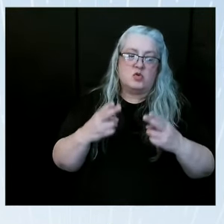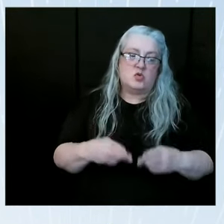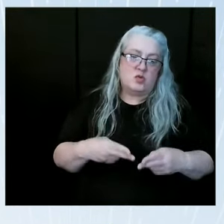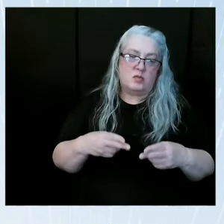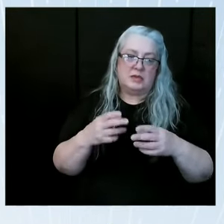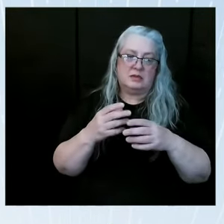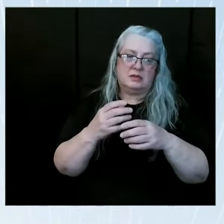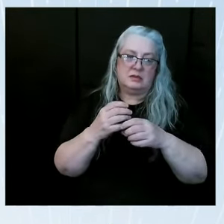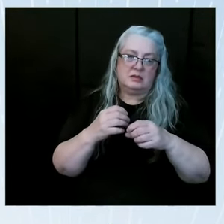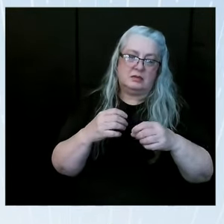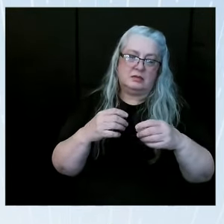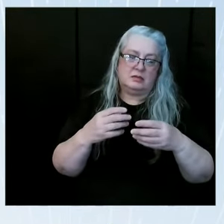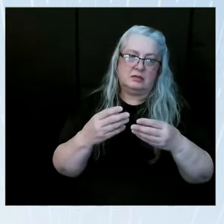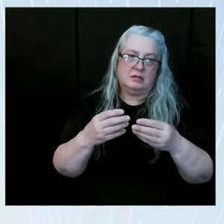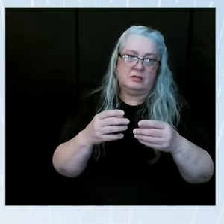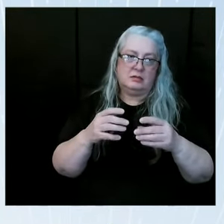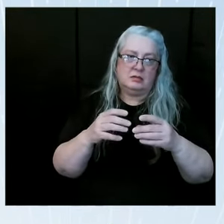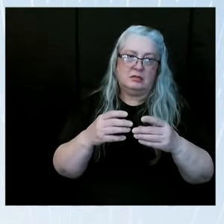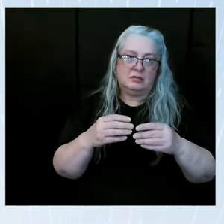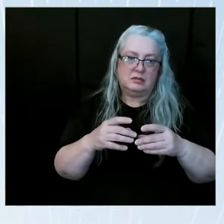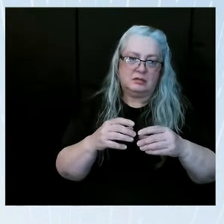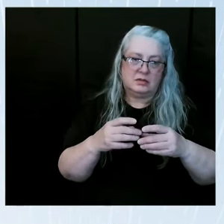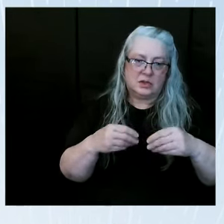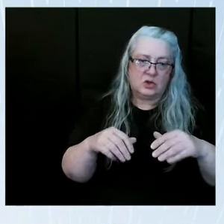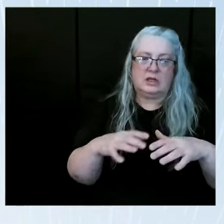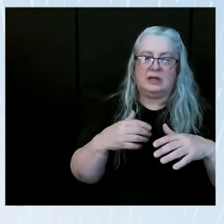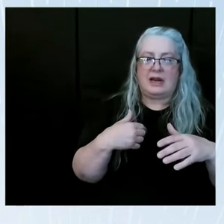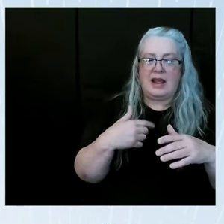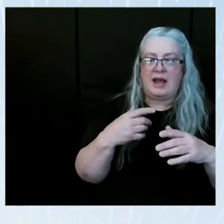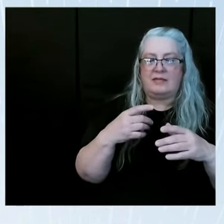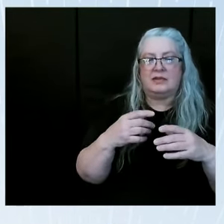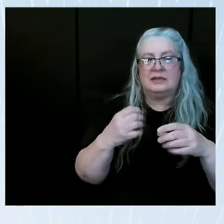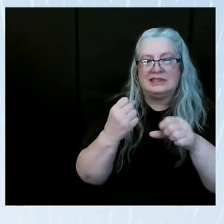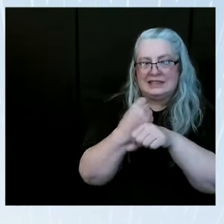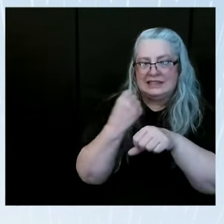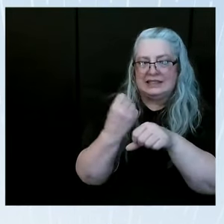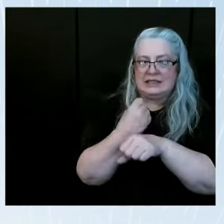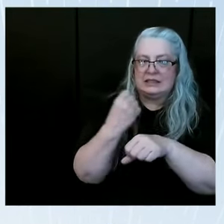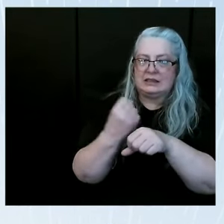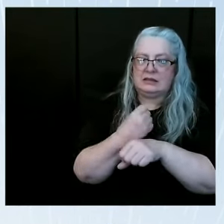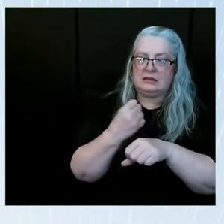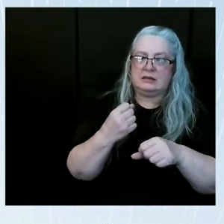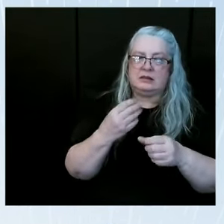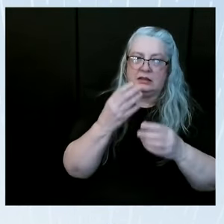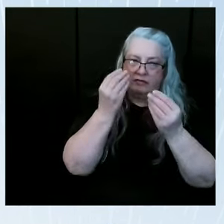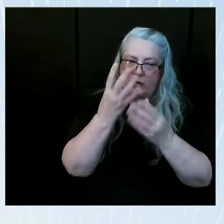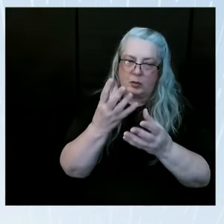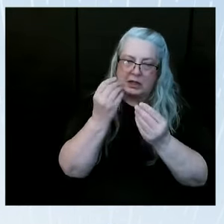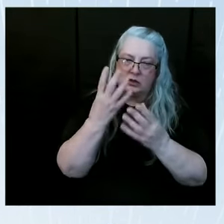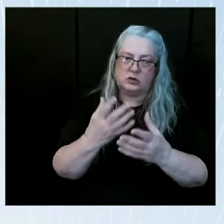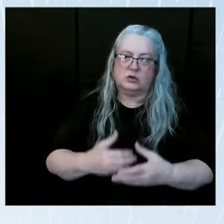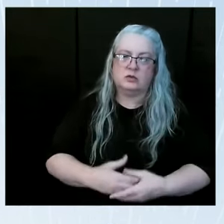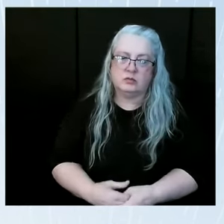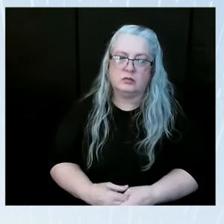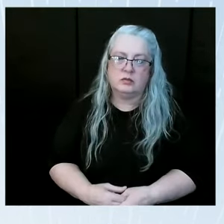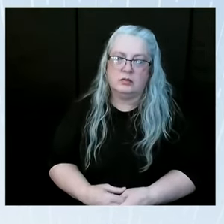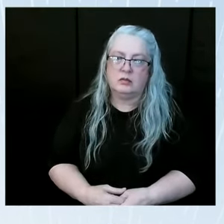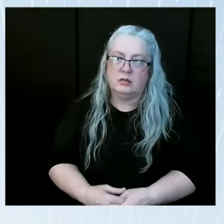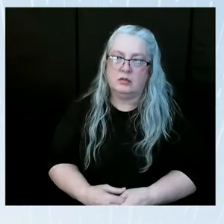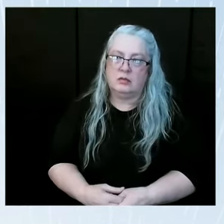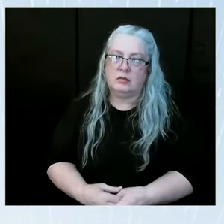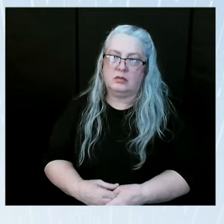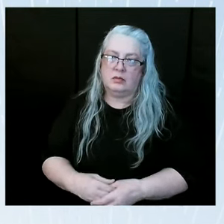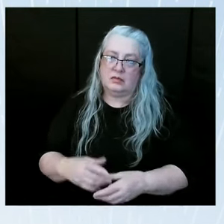that evidence our commitment to this. Homeland Security Investigations, the criminal investigative arm